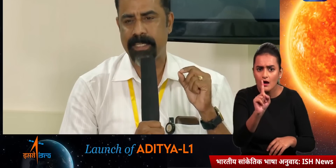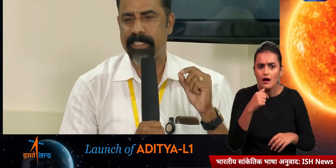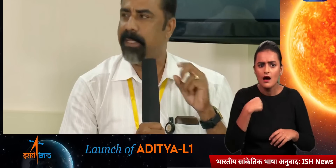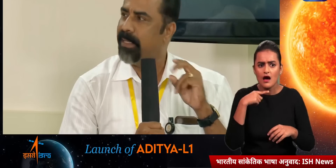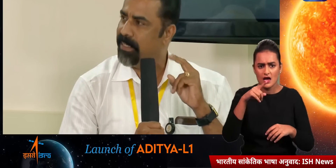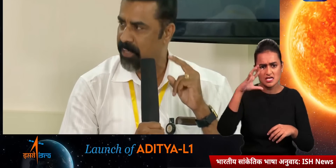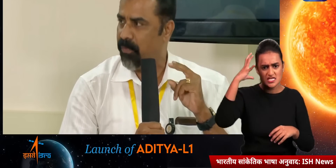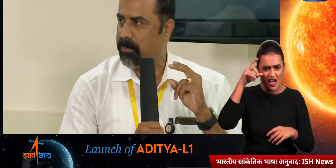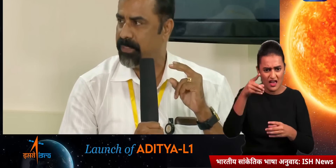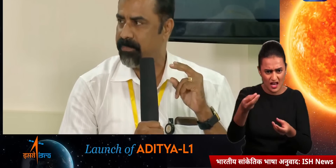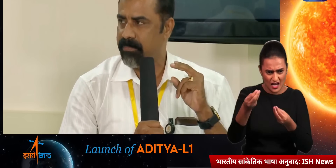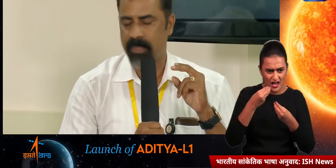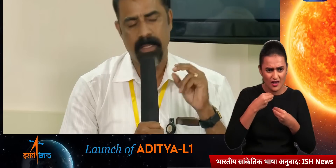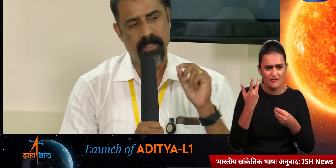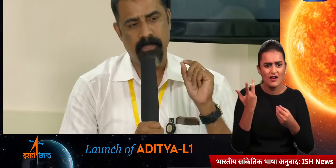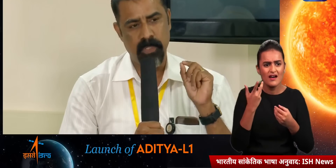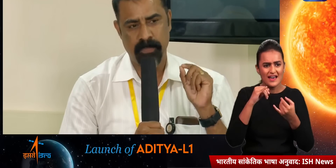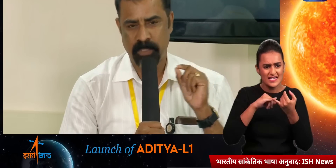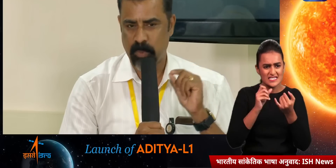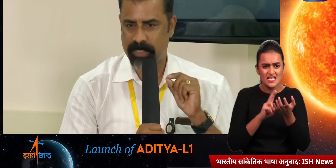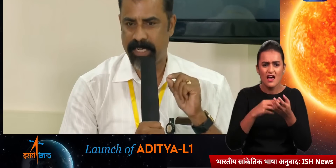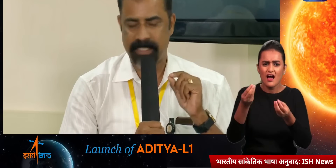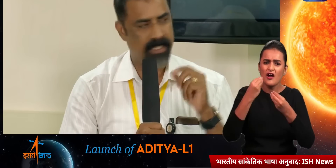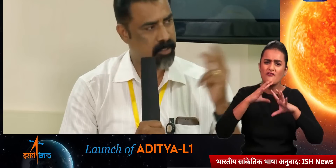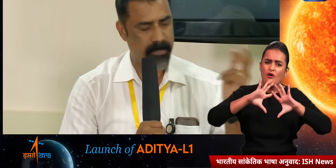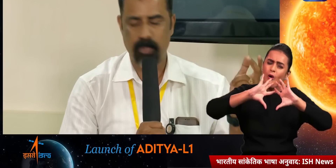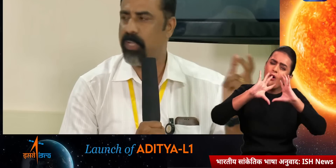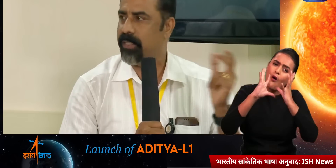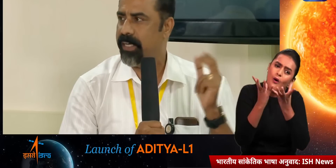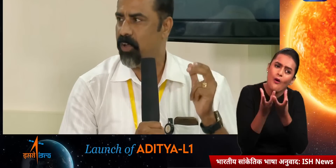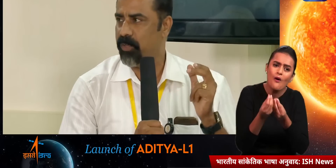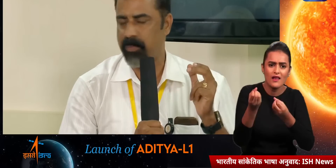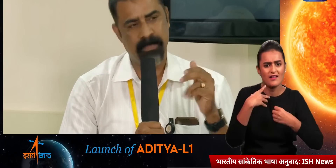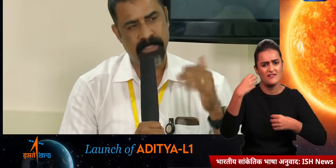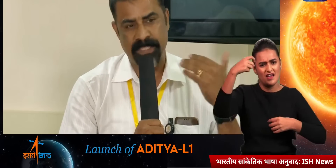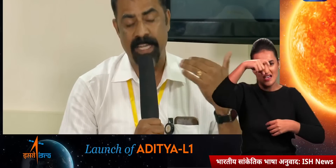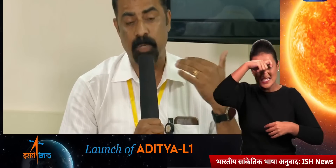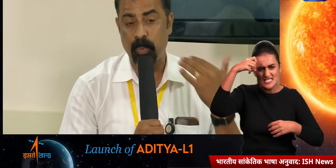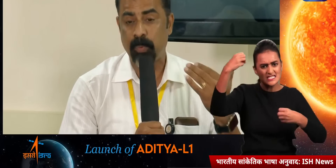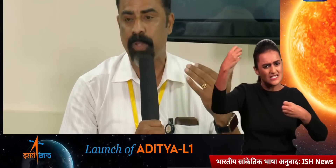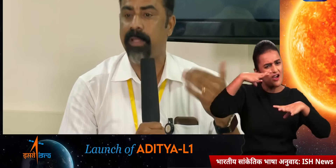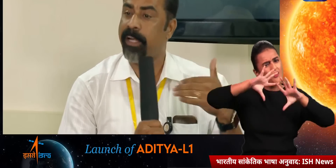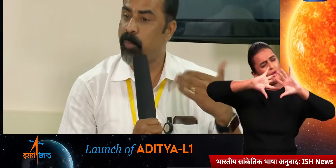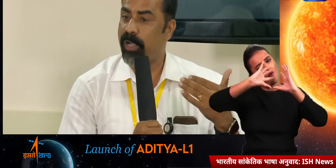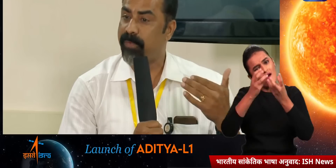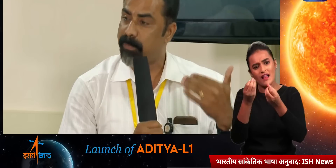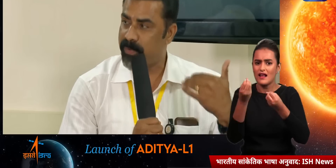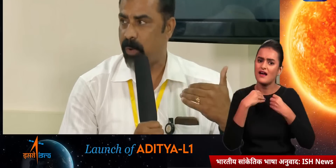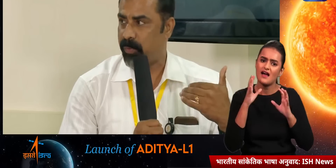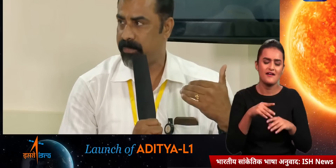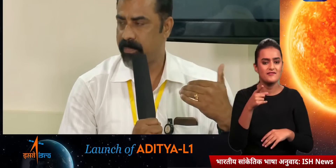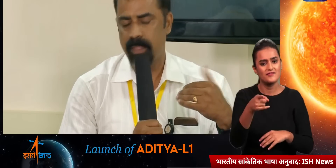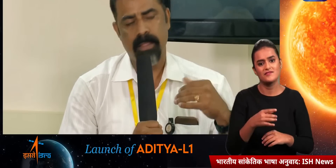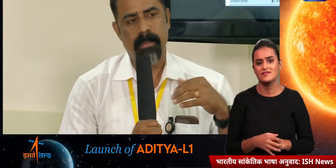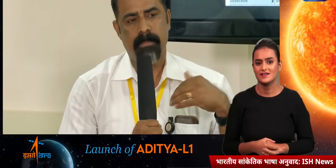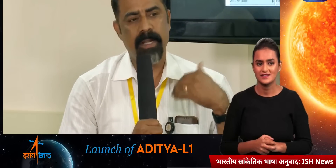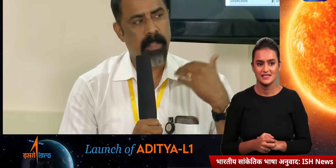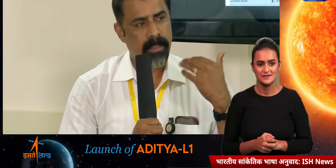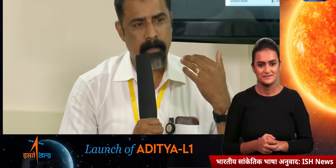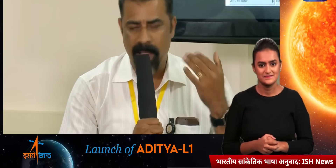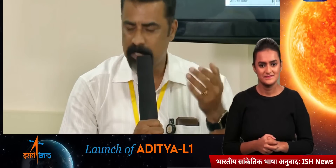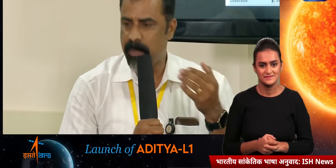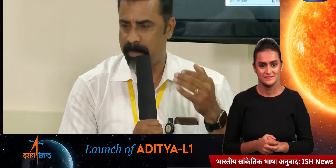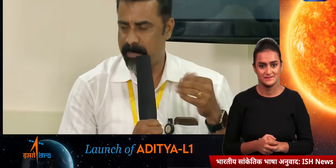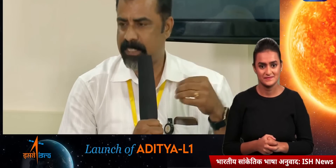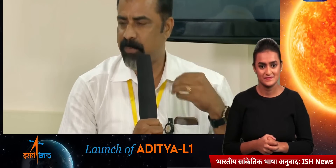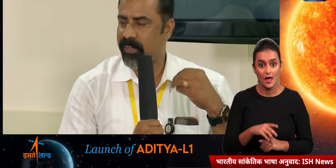giving its energy mainly in three forms. The first one is the radiation, actually my colleagues already talked about, which we can do remotely from our ground. But